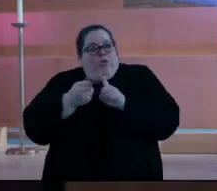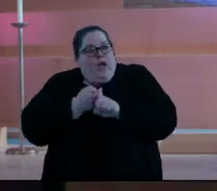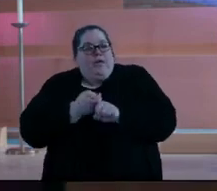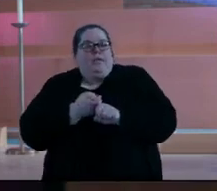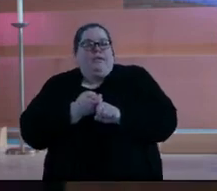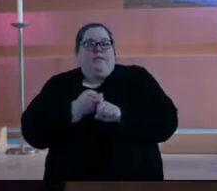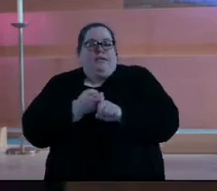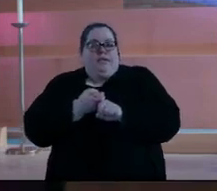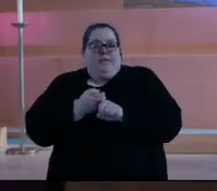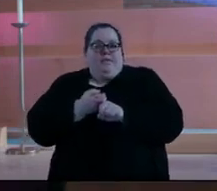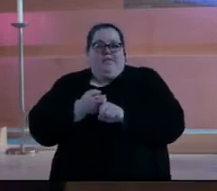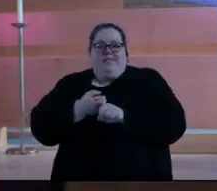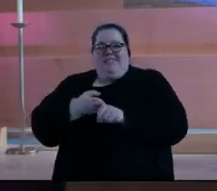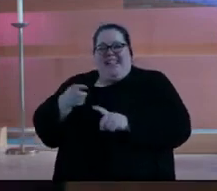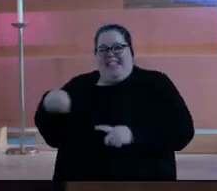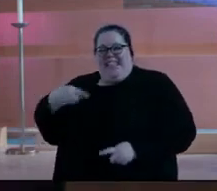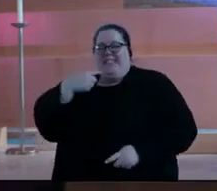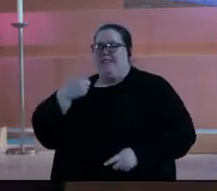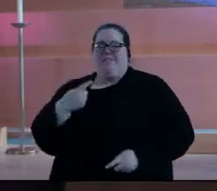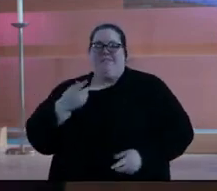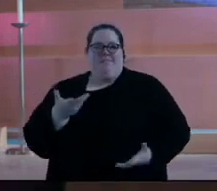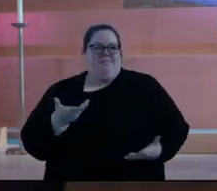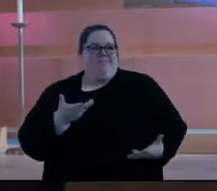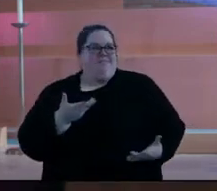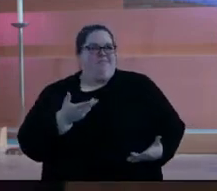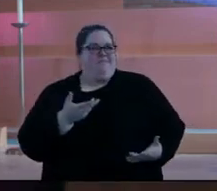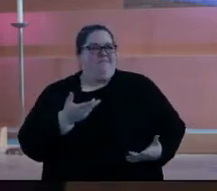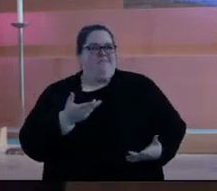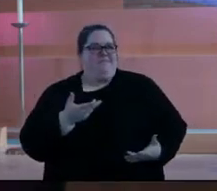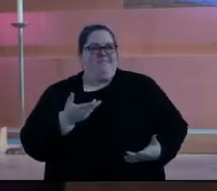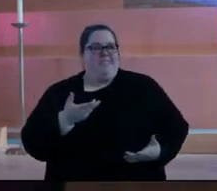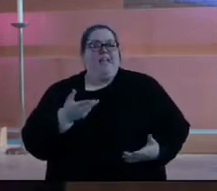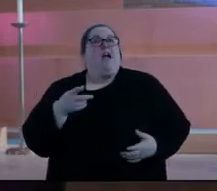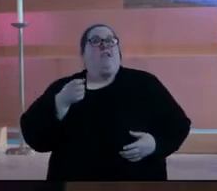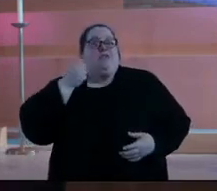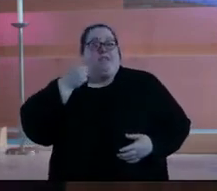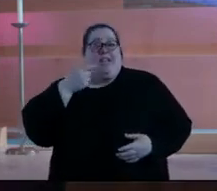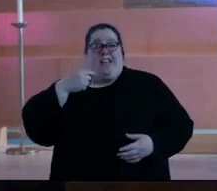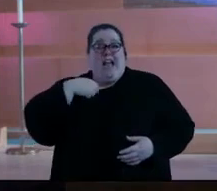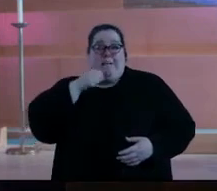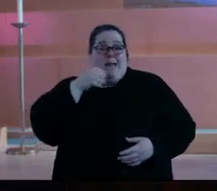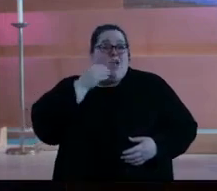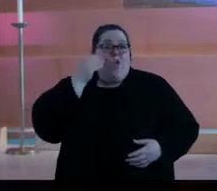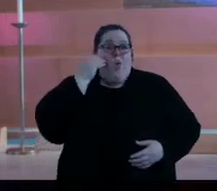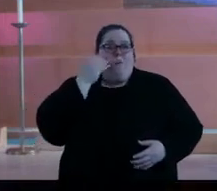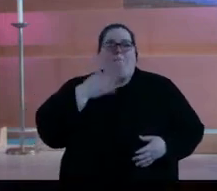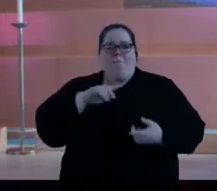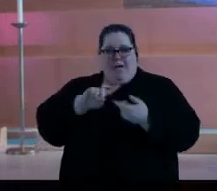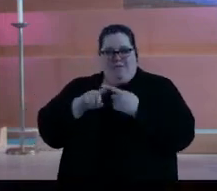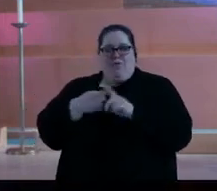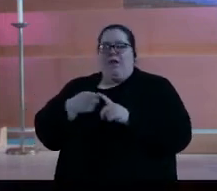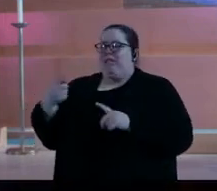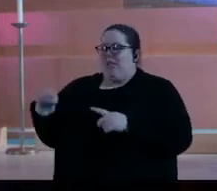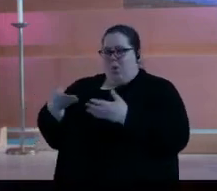know, we didn't even have to be home, but our friends were welcome at the table, right?